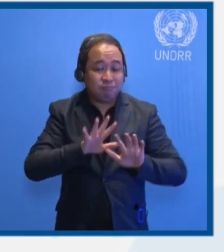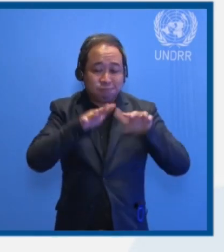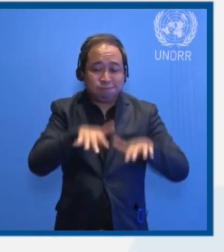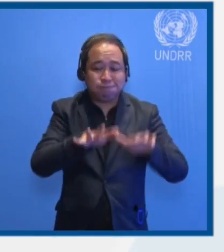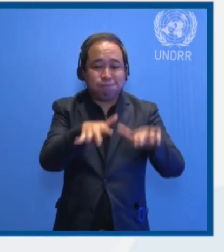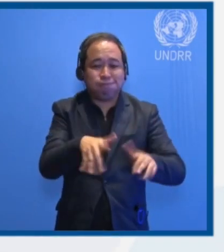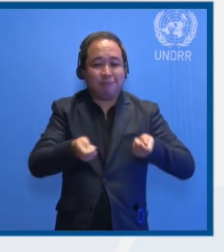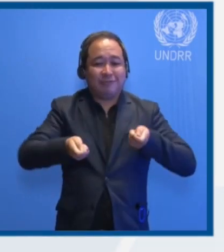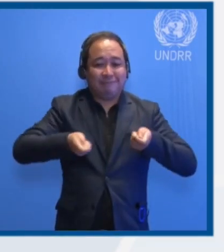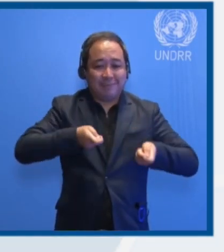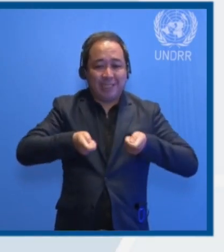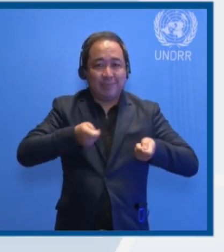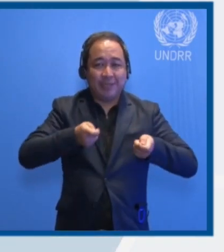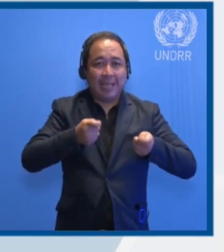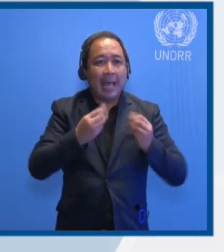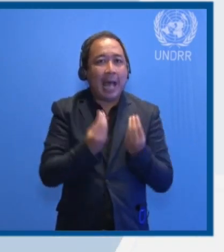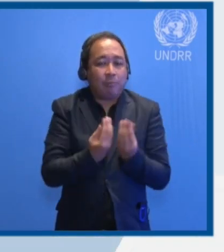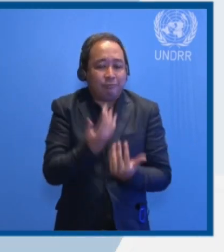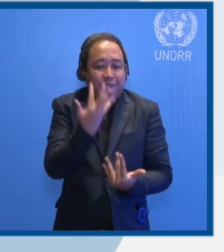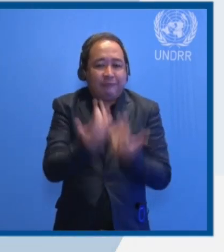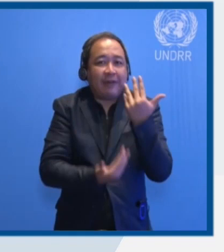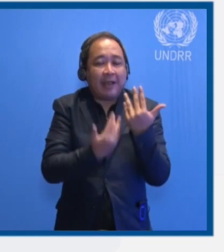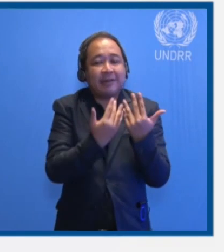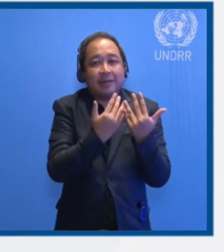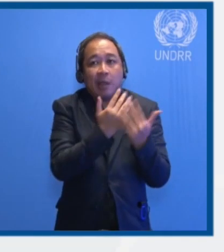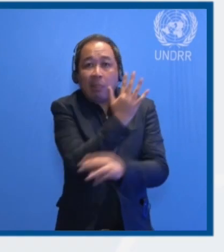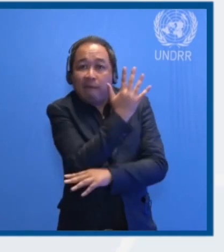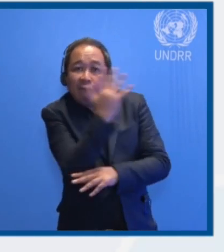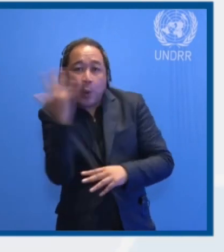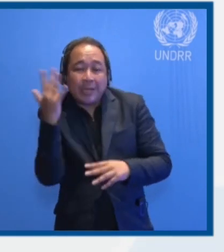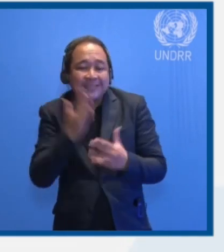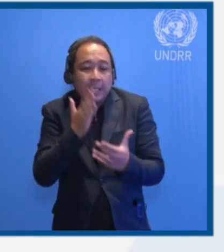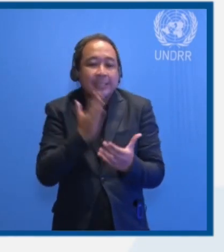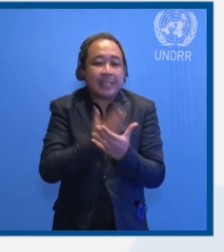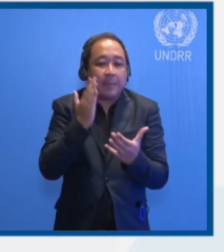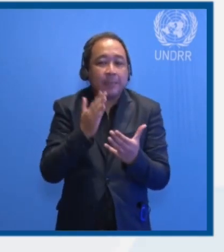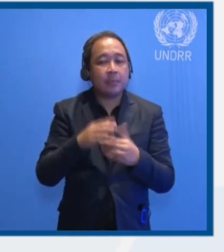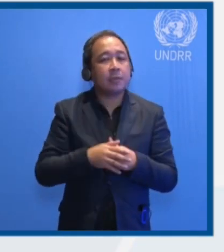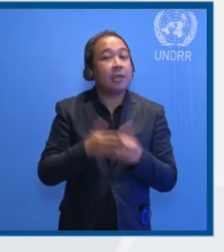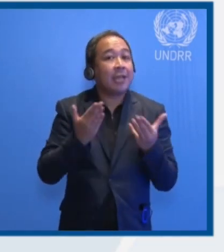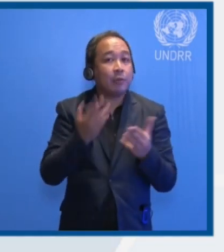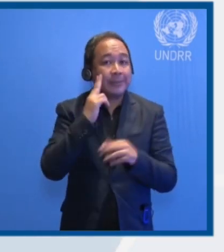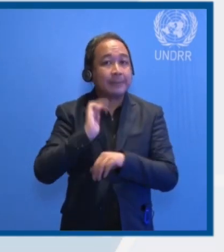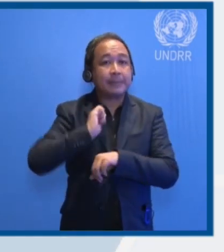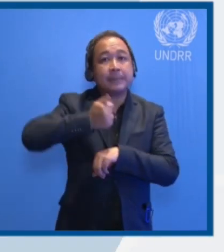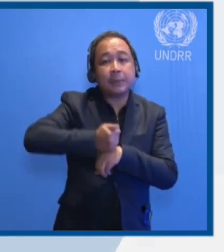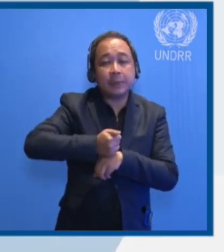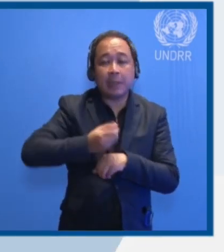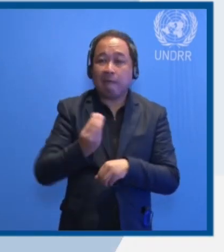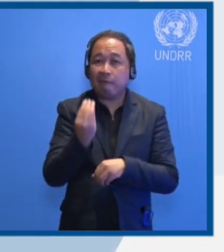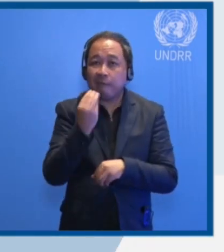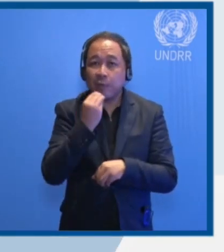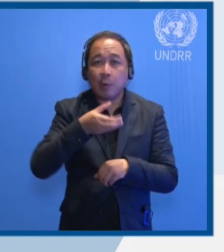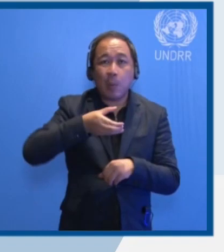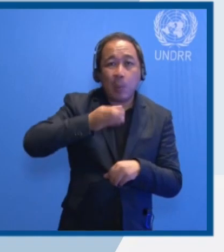enforcement. We really expect all of them lead to establishment of food, water, and energy security and lead